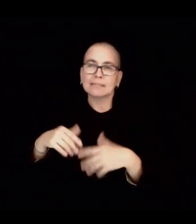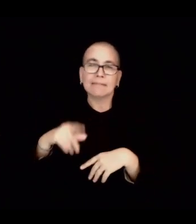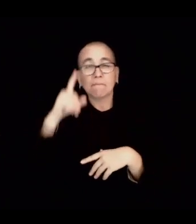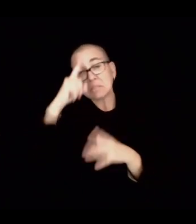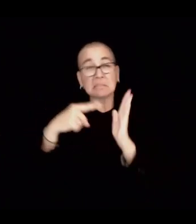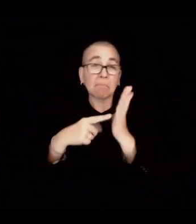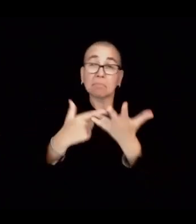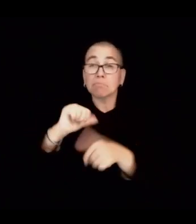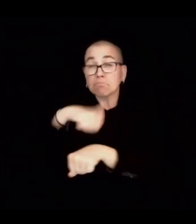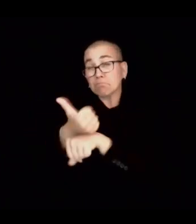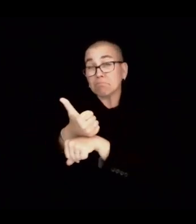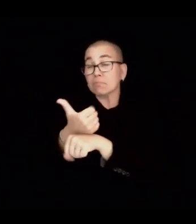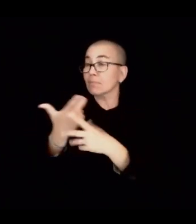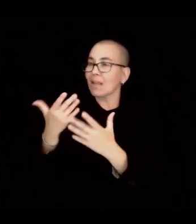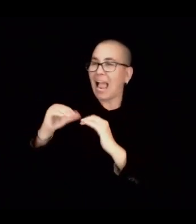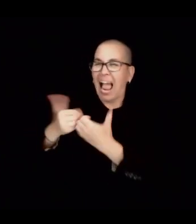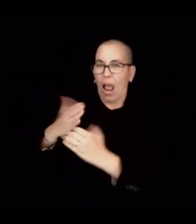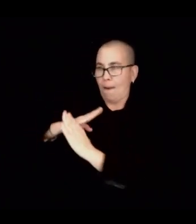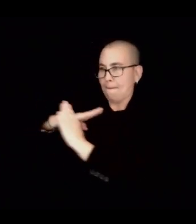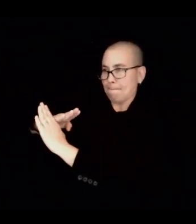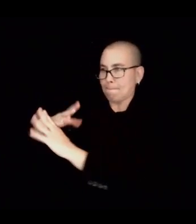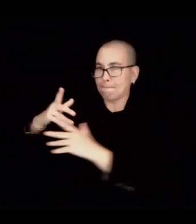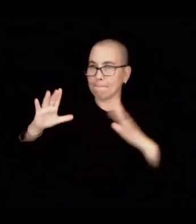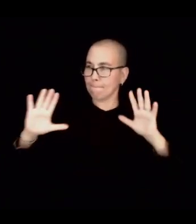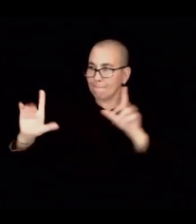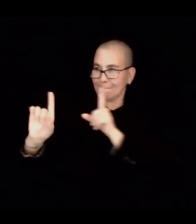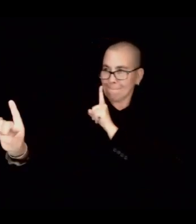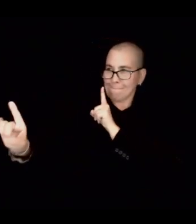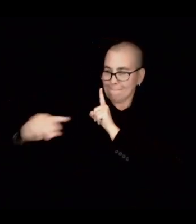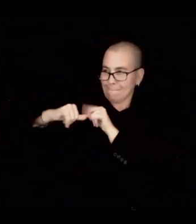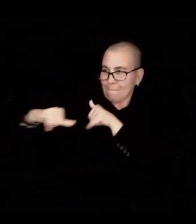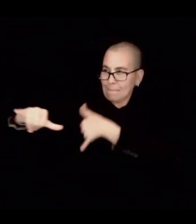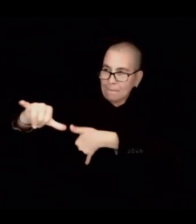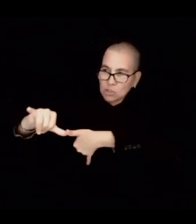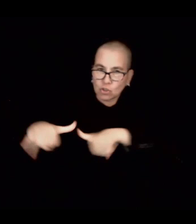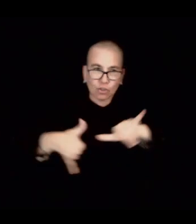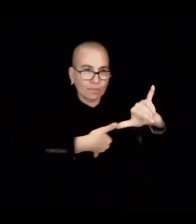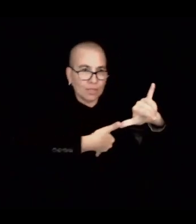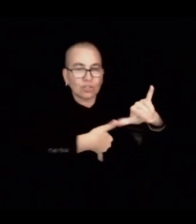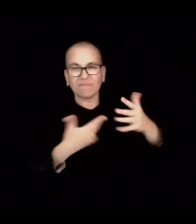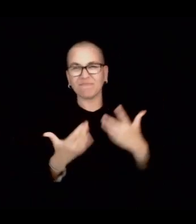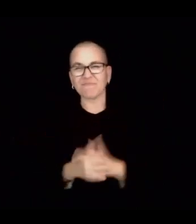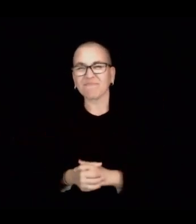transmission. All right. Thank you so much for your time. Sure.